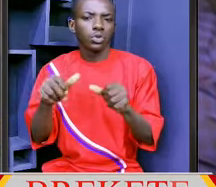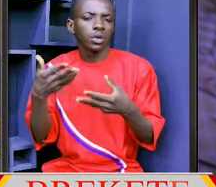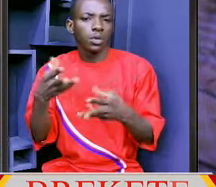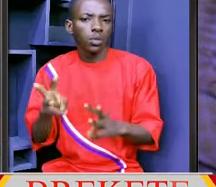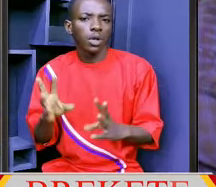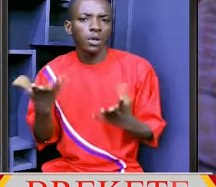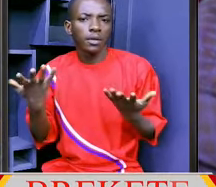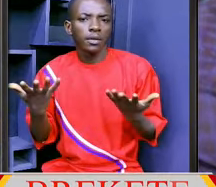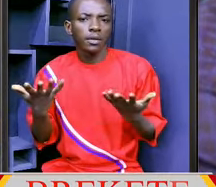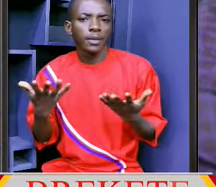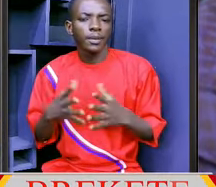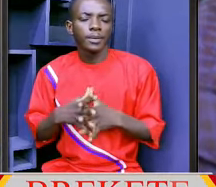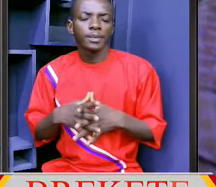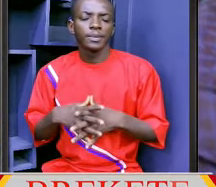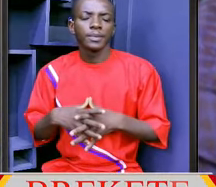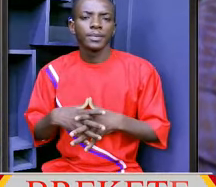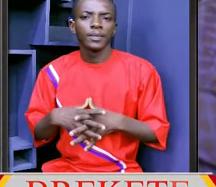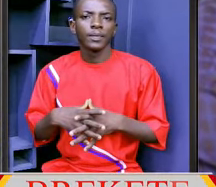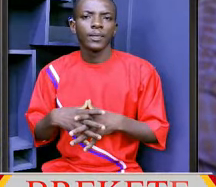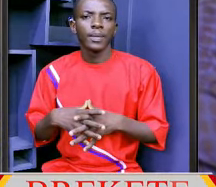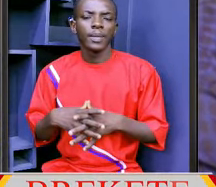this?